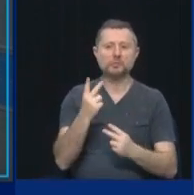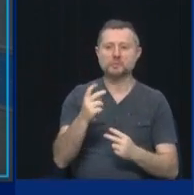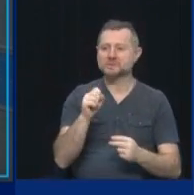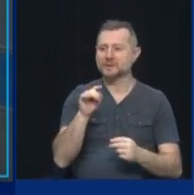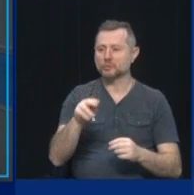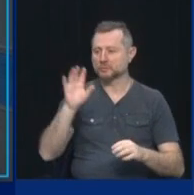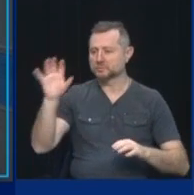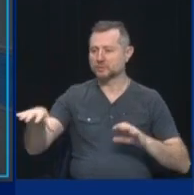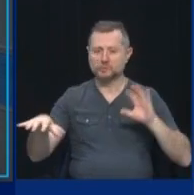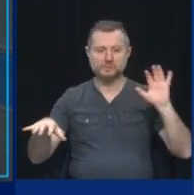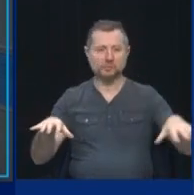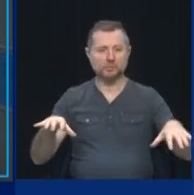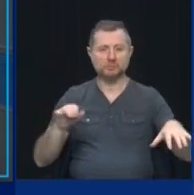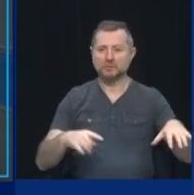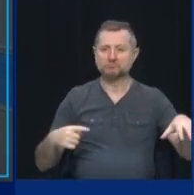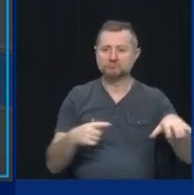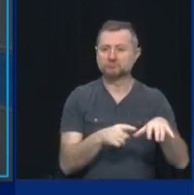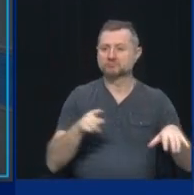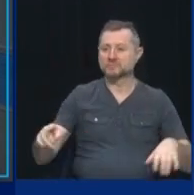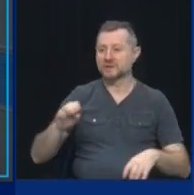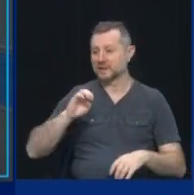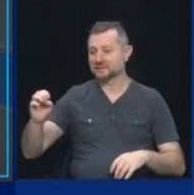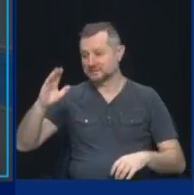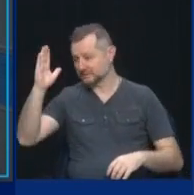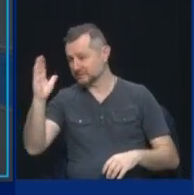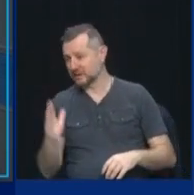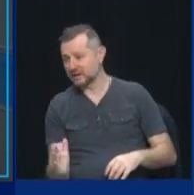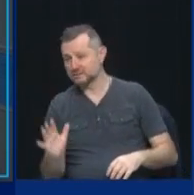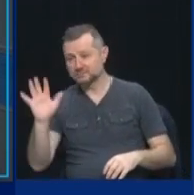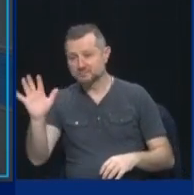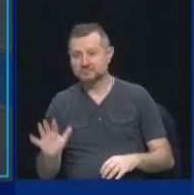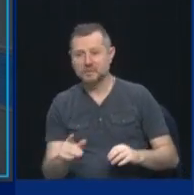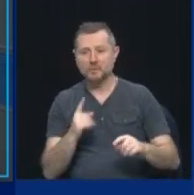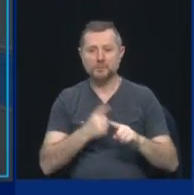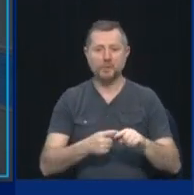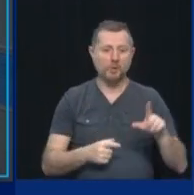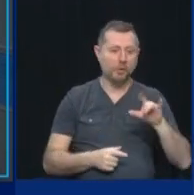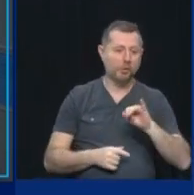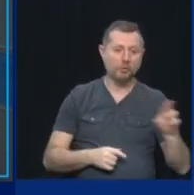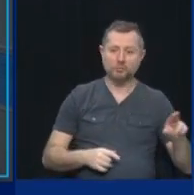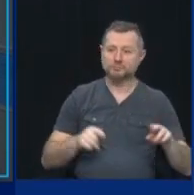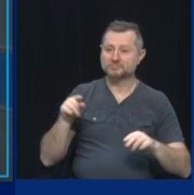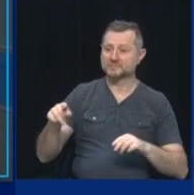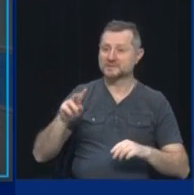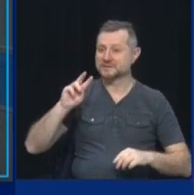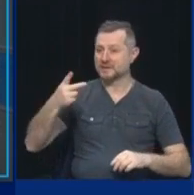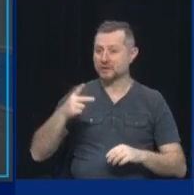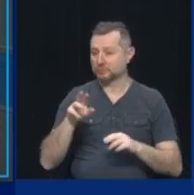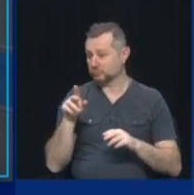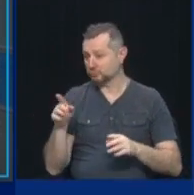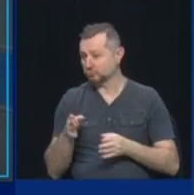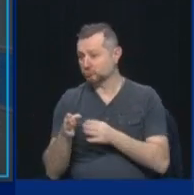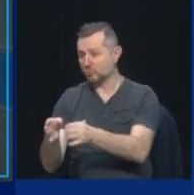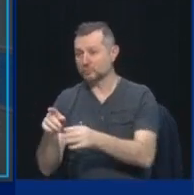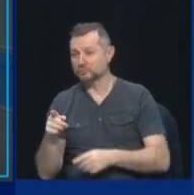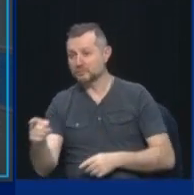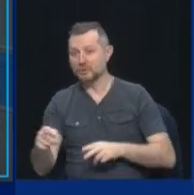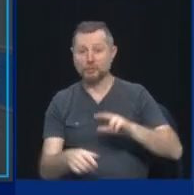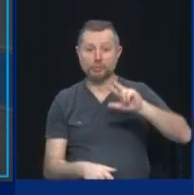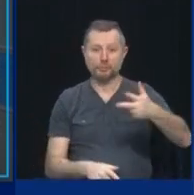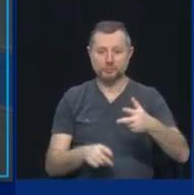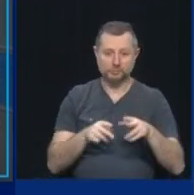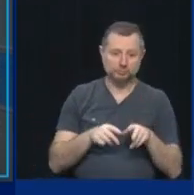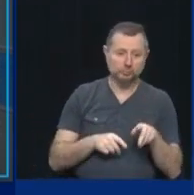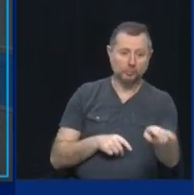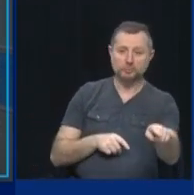Side Access together with what we're doing on the Long Island Railroad, second track and third track, and new stations,